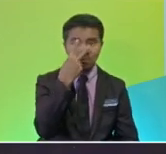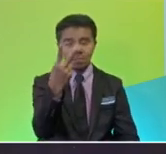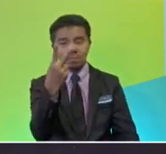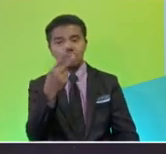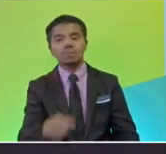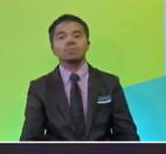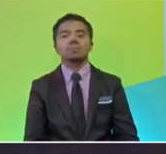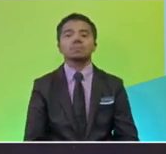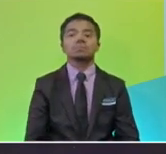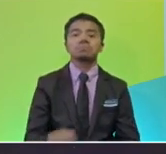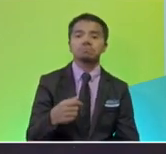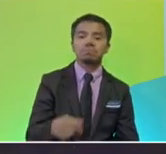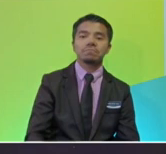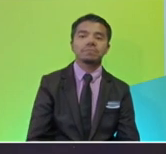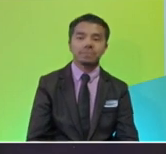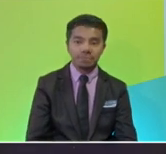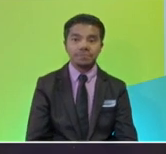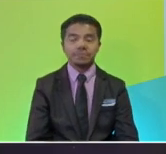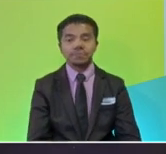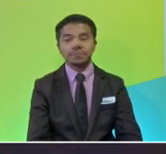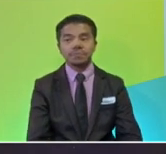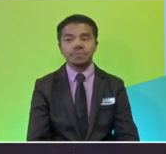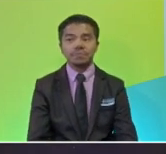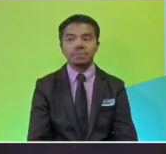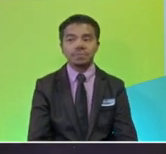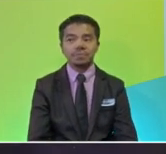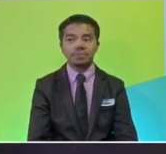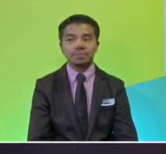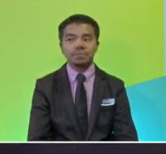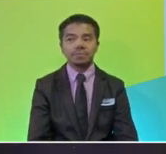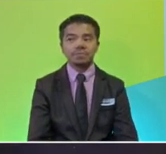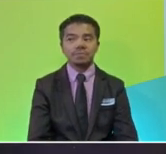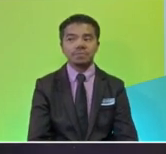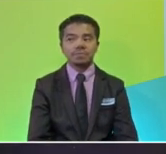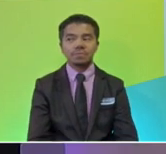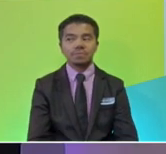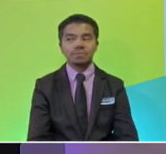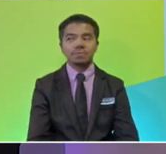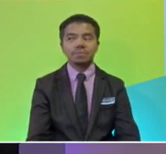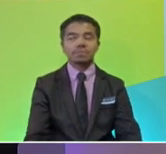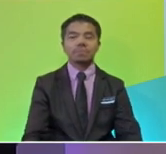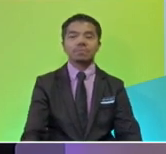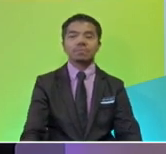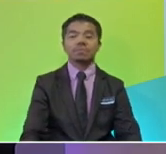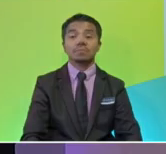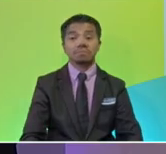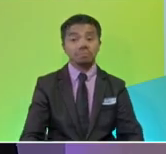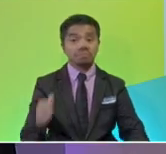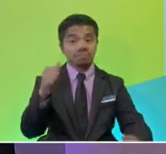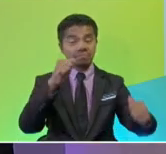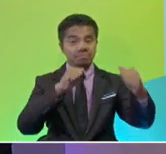us in deciding who's going to represent our school. Okay, sure. So who are our coaches? Our coaches are our